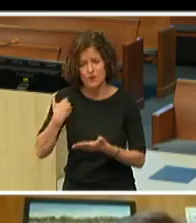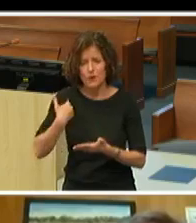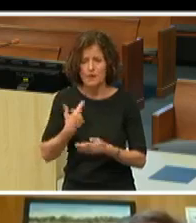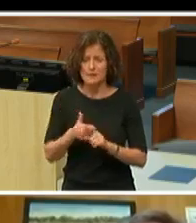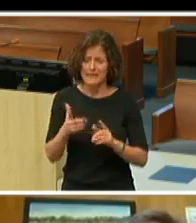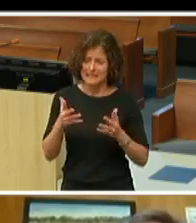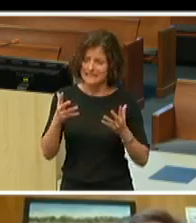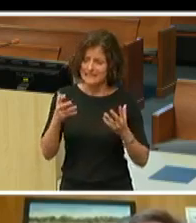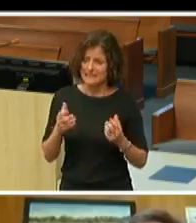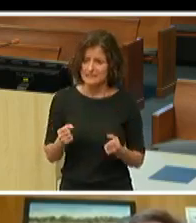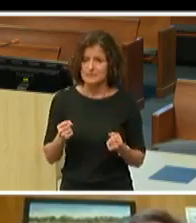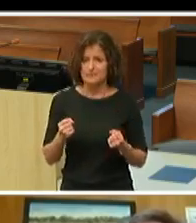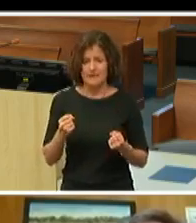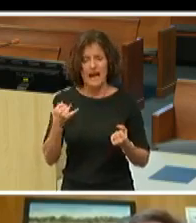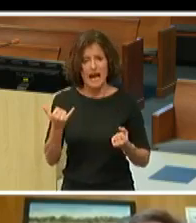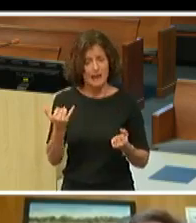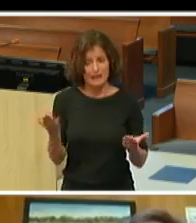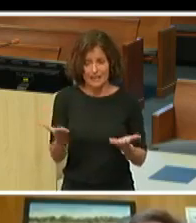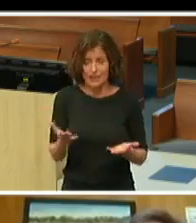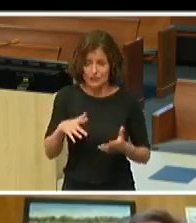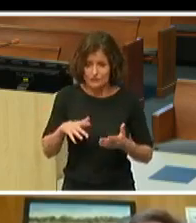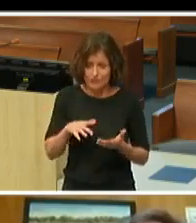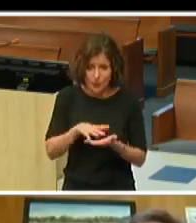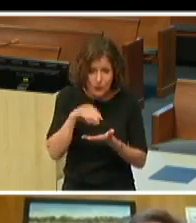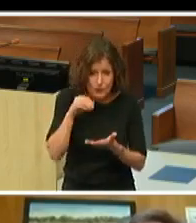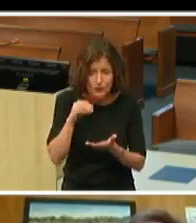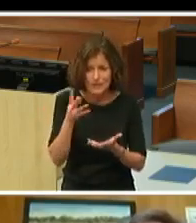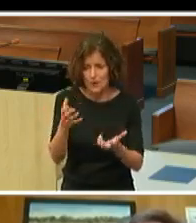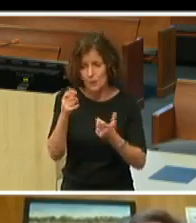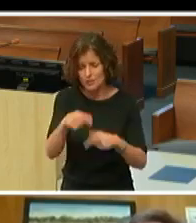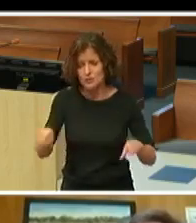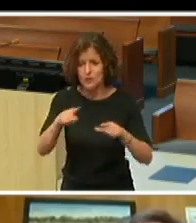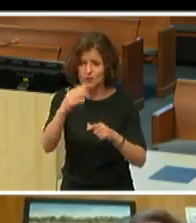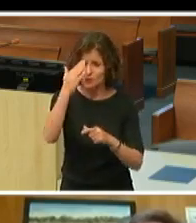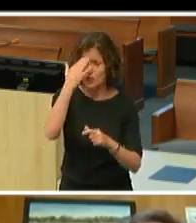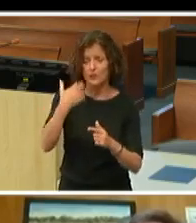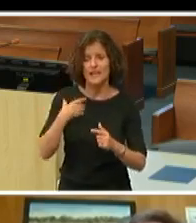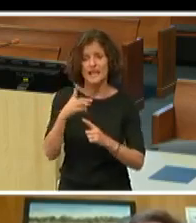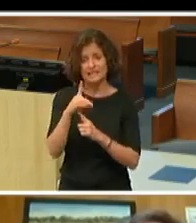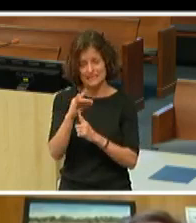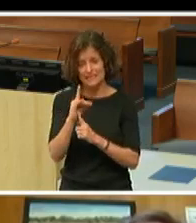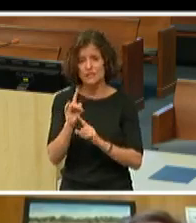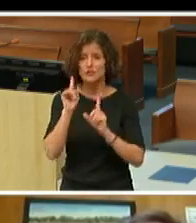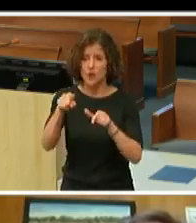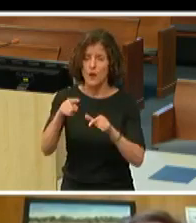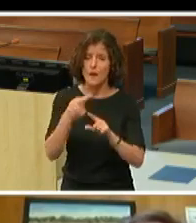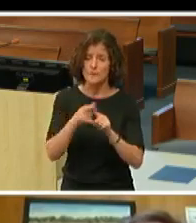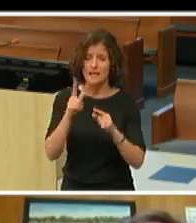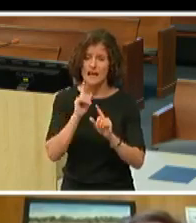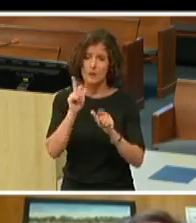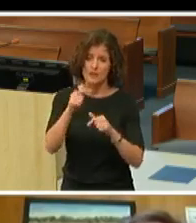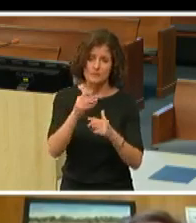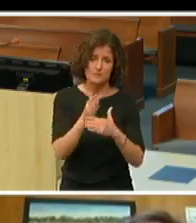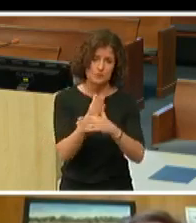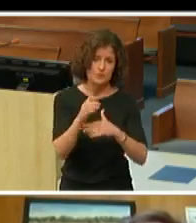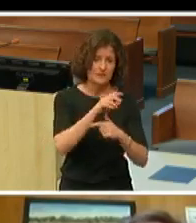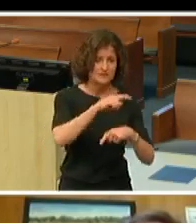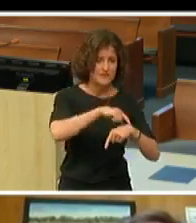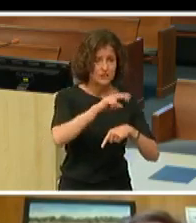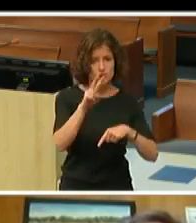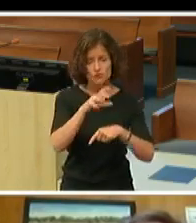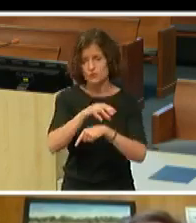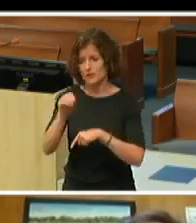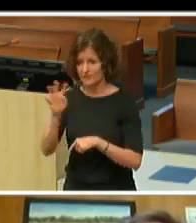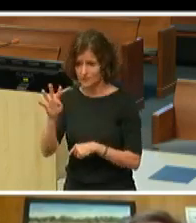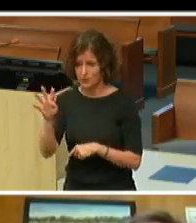I'm here to learn. But I just want you all to know that I did go out too, but it was between 2 and 4. And I'll tell you